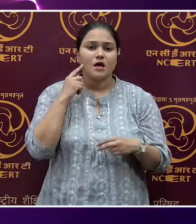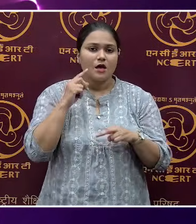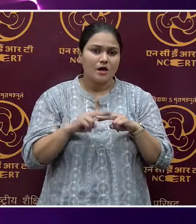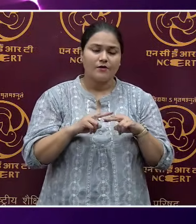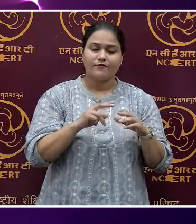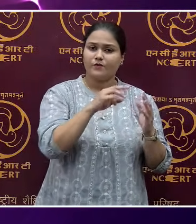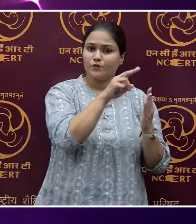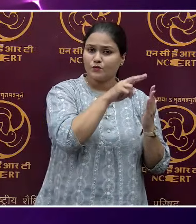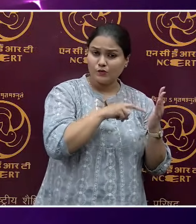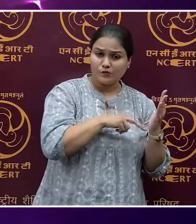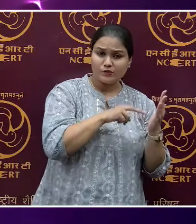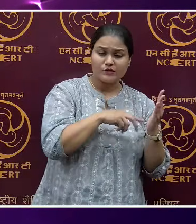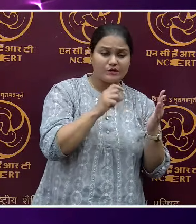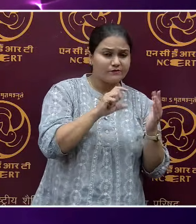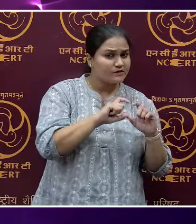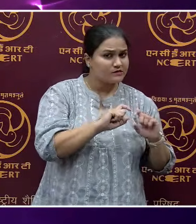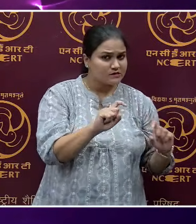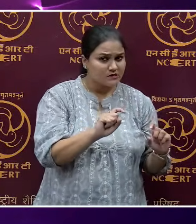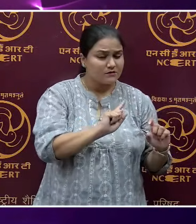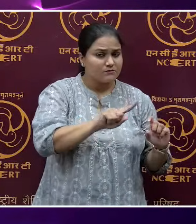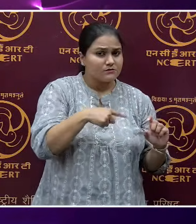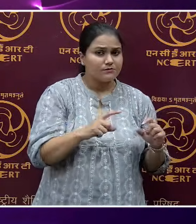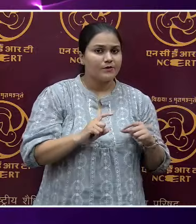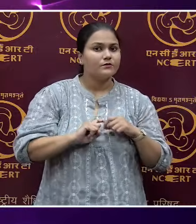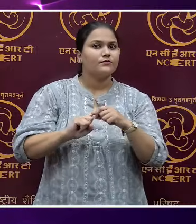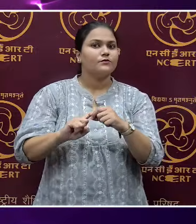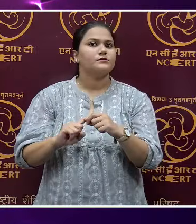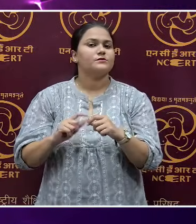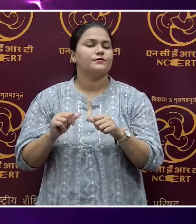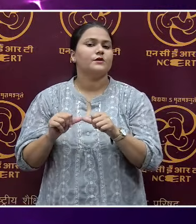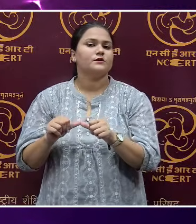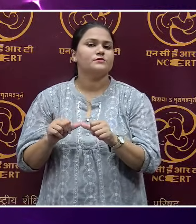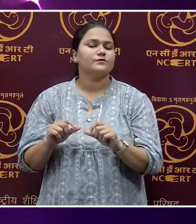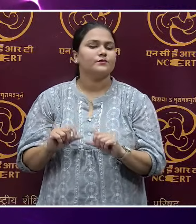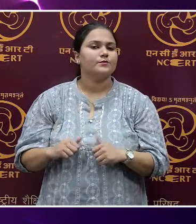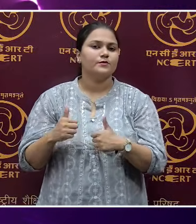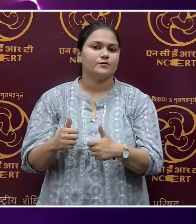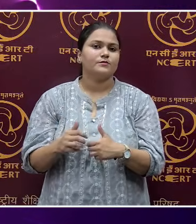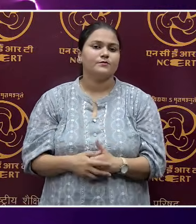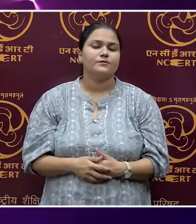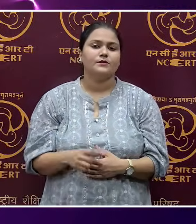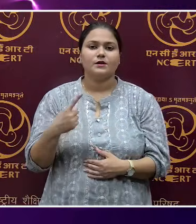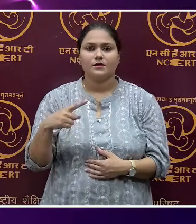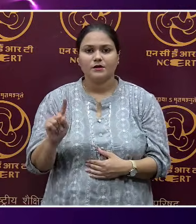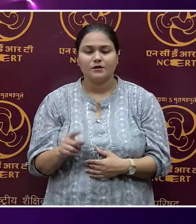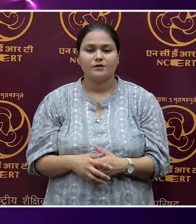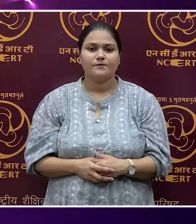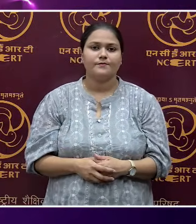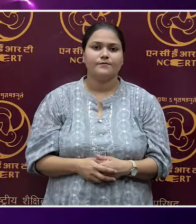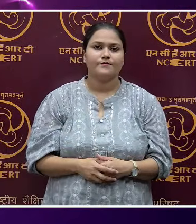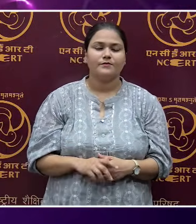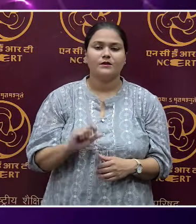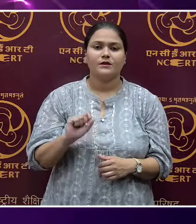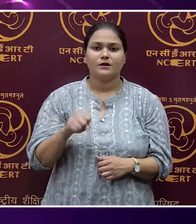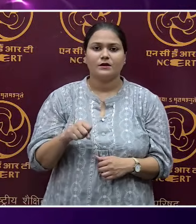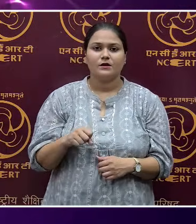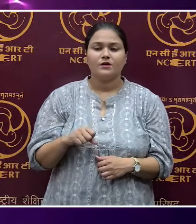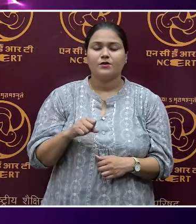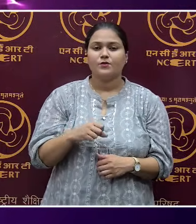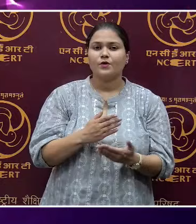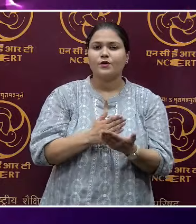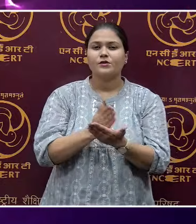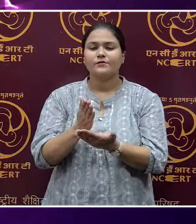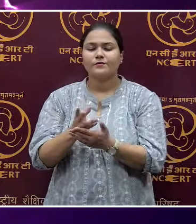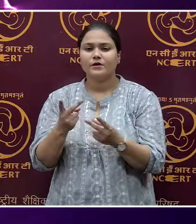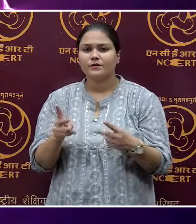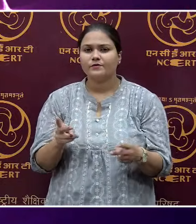actually this odd and even. This is within the resources only. Okay. Yeah. And so you talked about resources. Now we